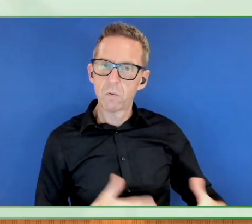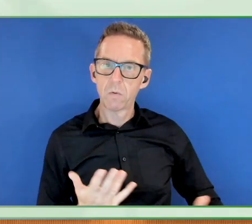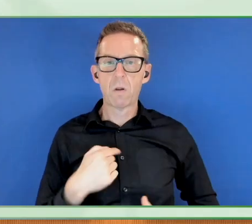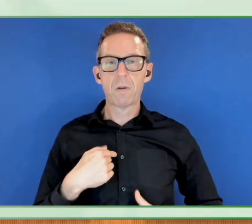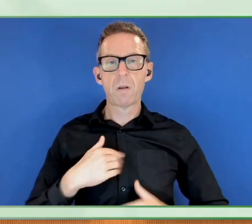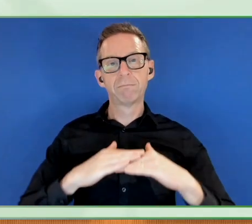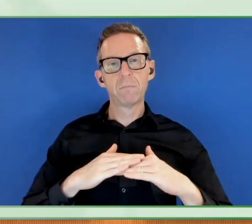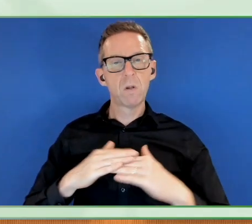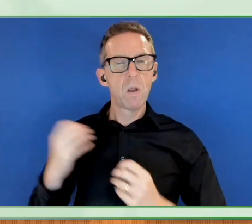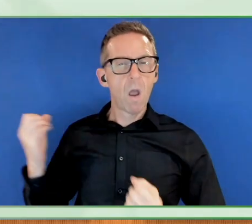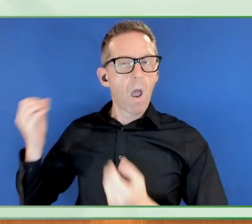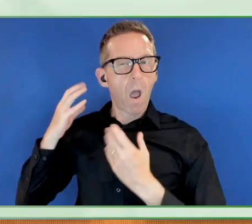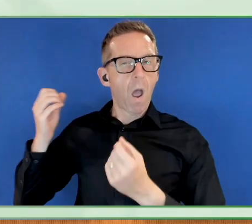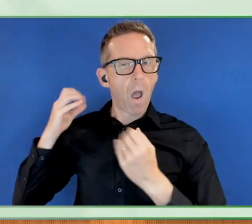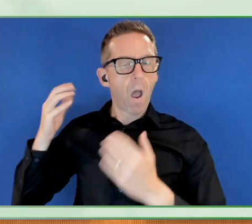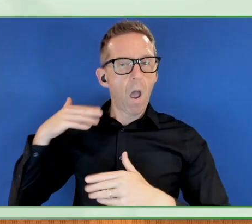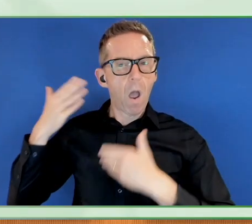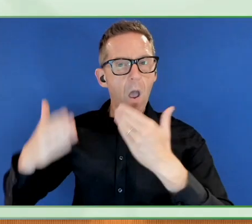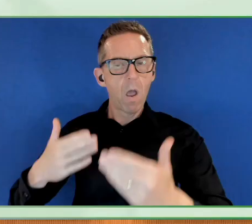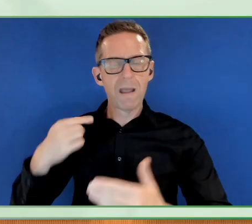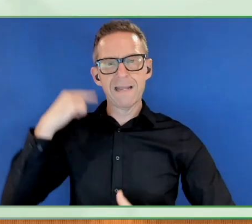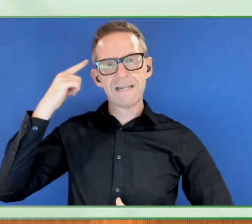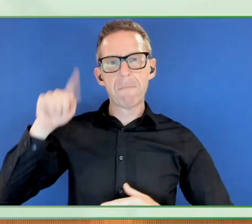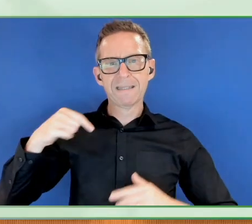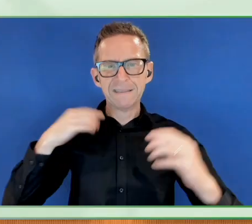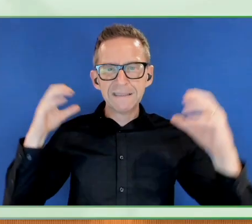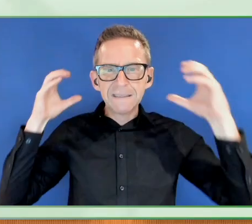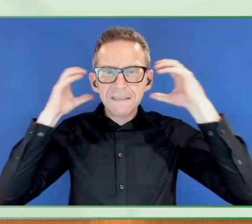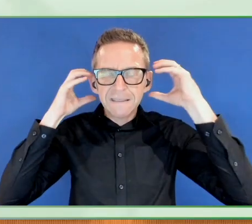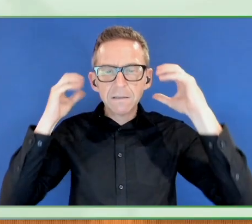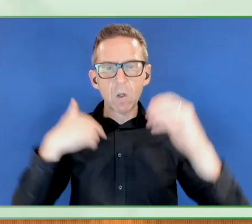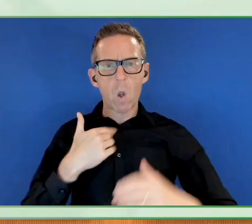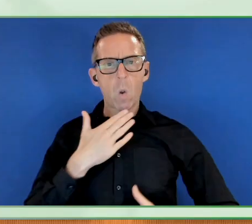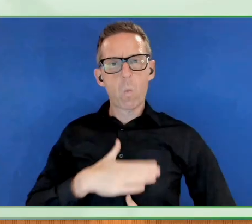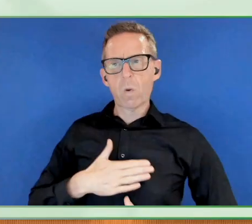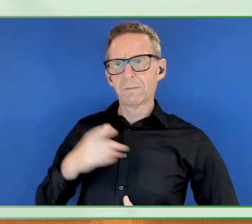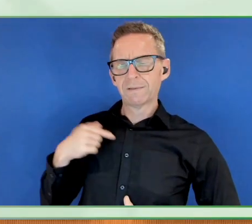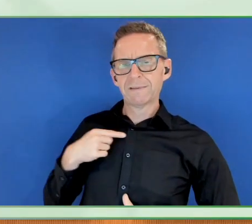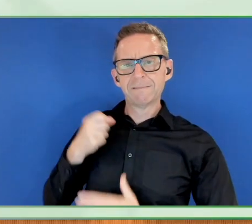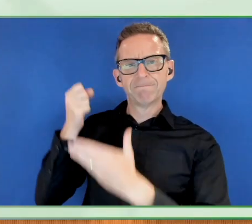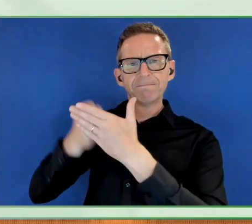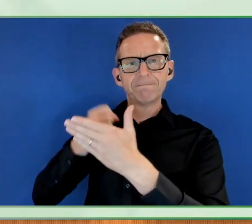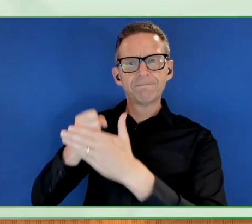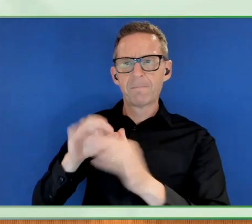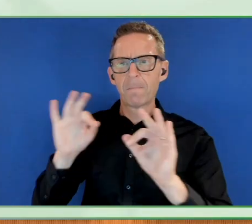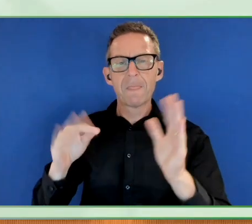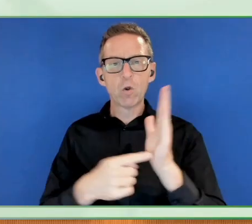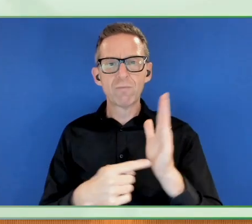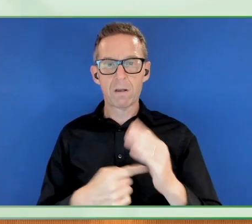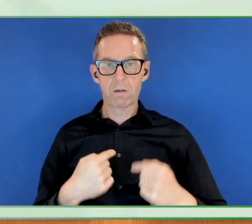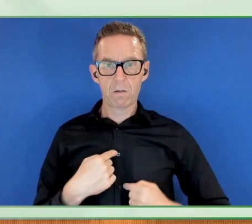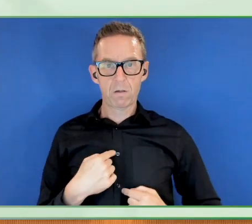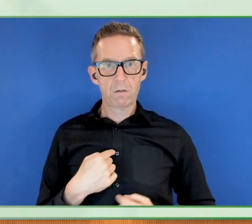additional headset, okay? I'm fighting for that. I don't want to become an official disabled person. I just want to get this minimum